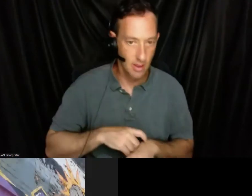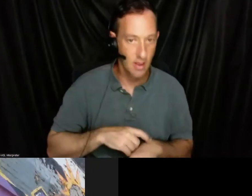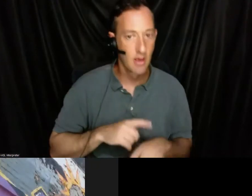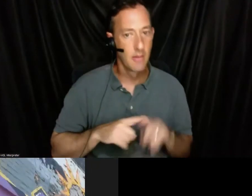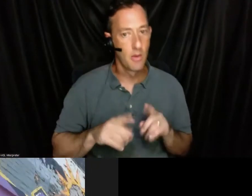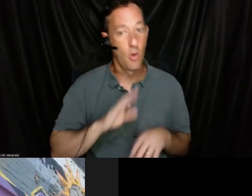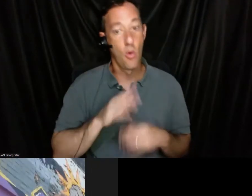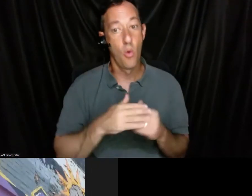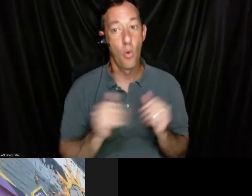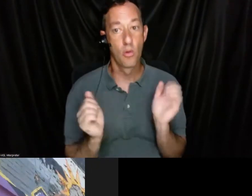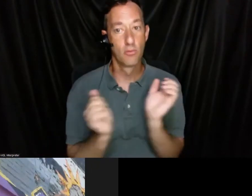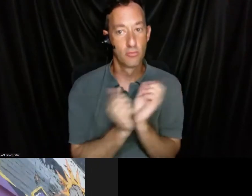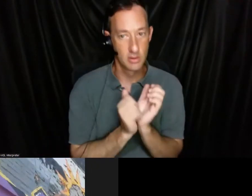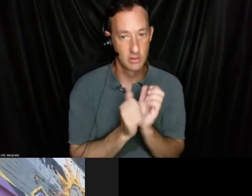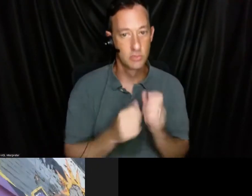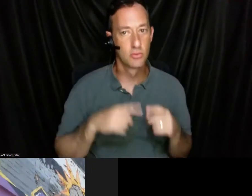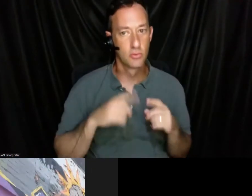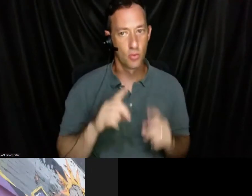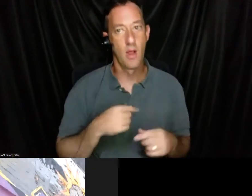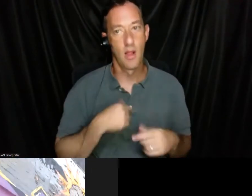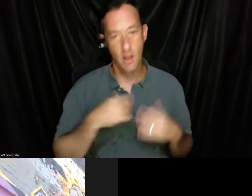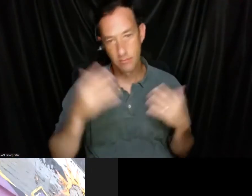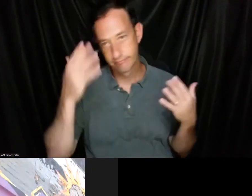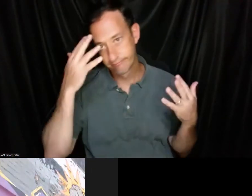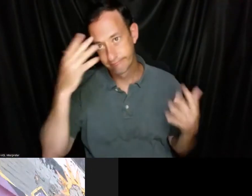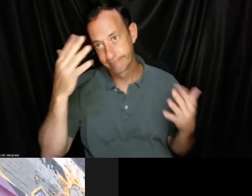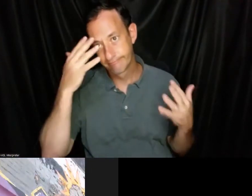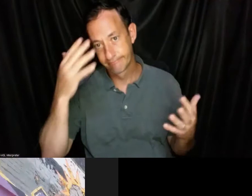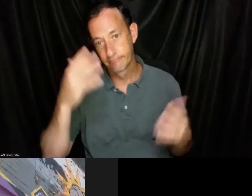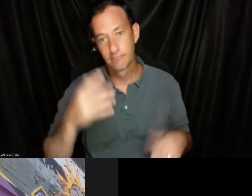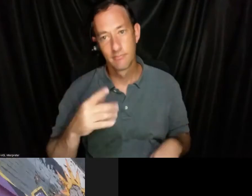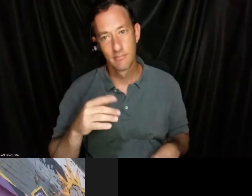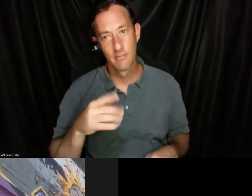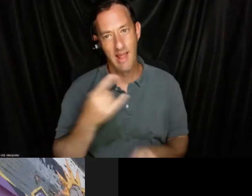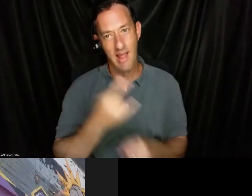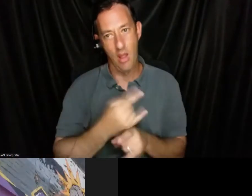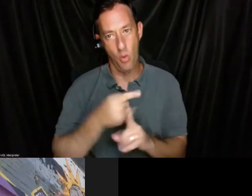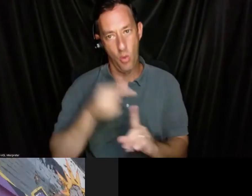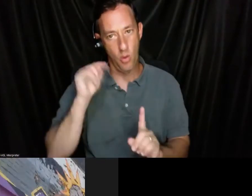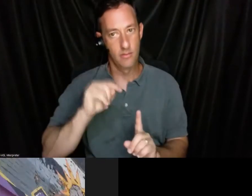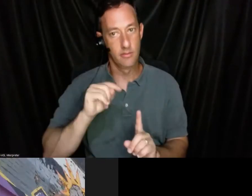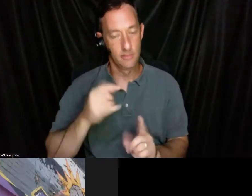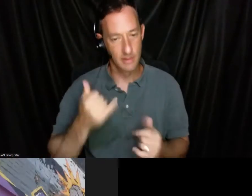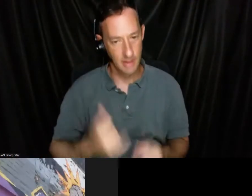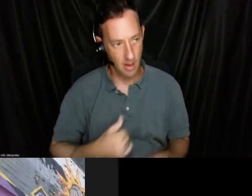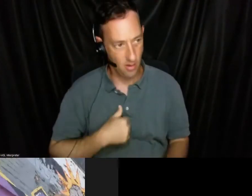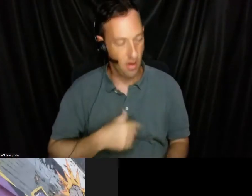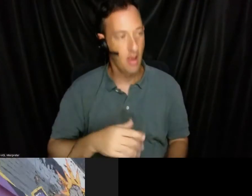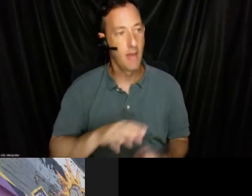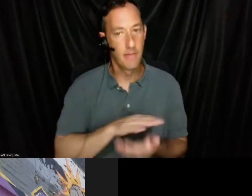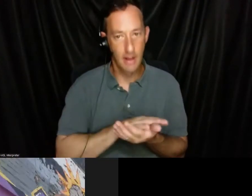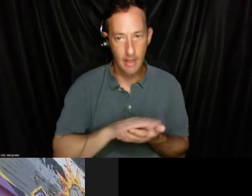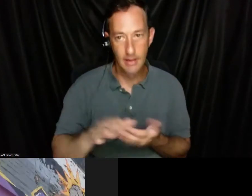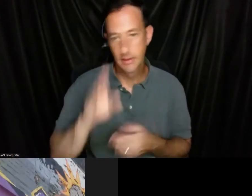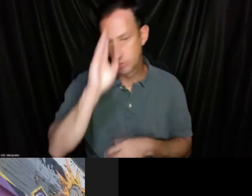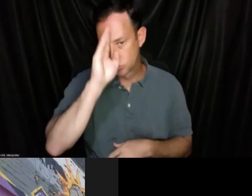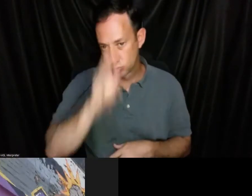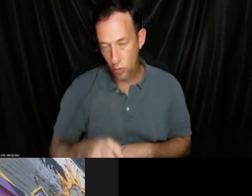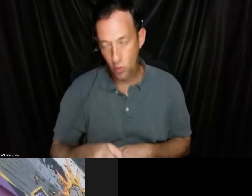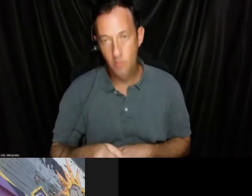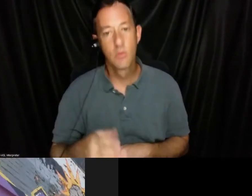arrests was under the influence. I had an alcohol battle. And with that said, I'm clean, I'm sober now. And I want you to take